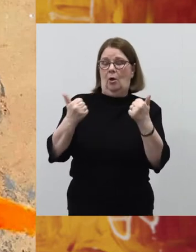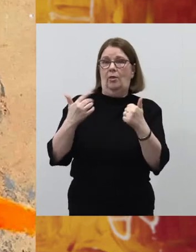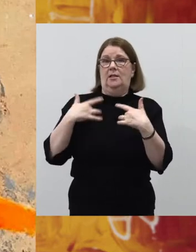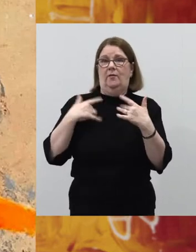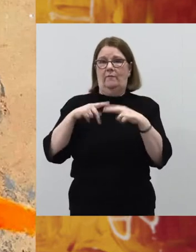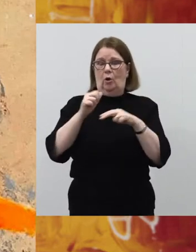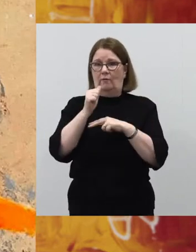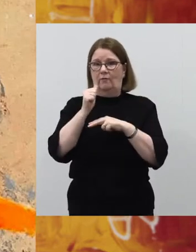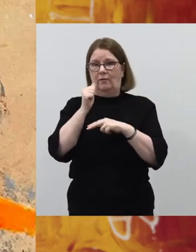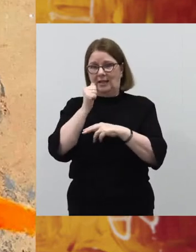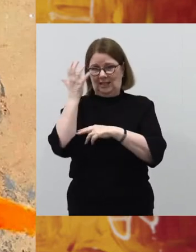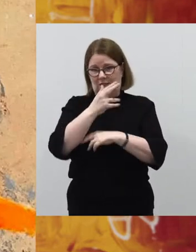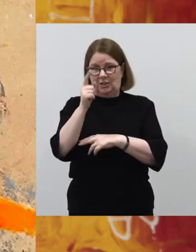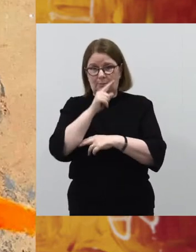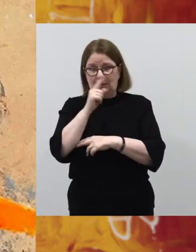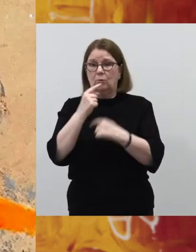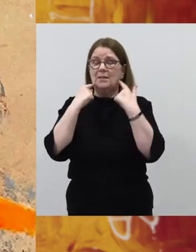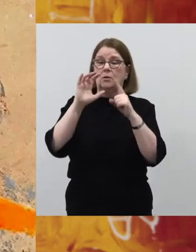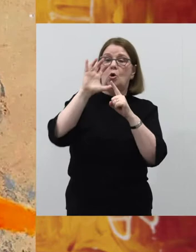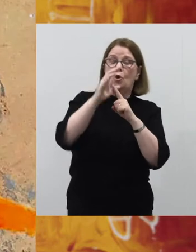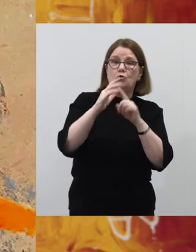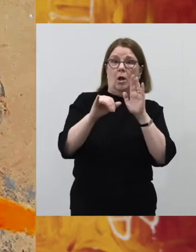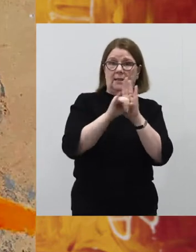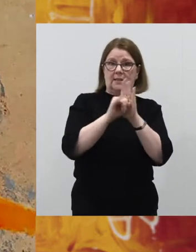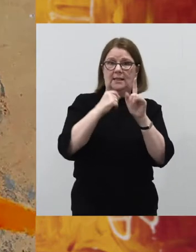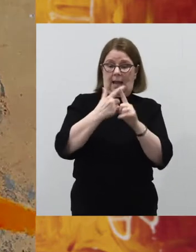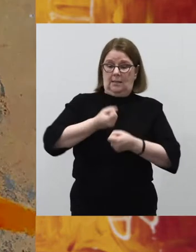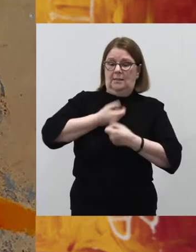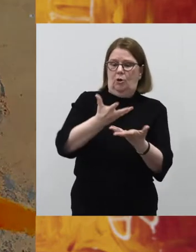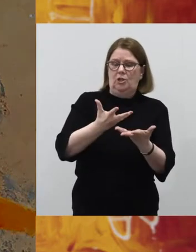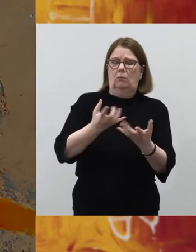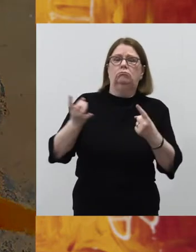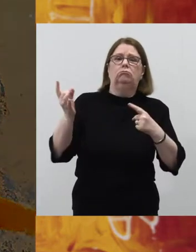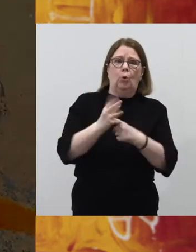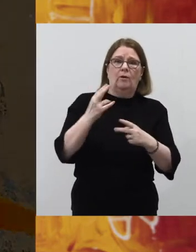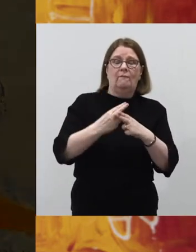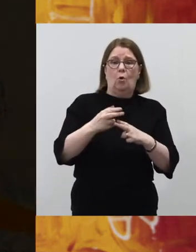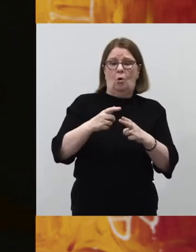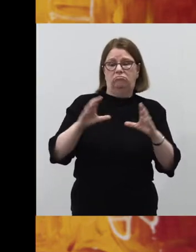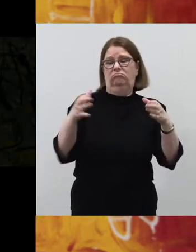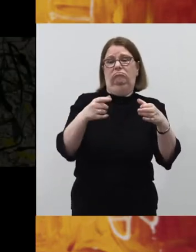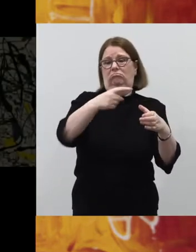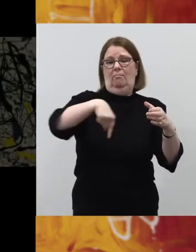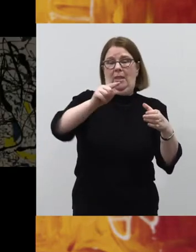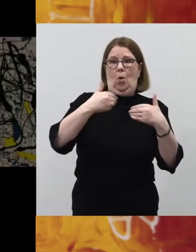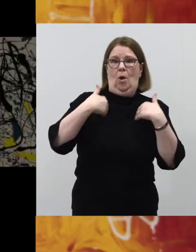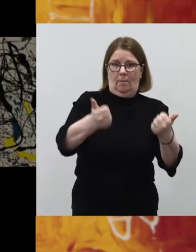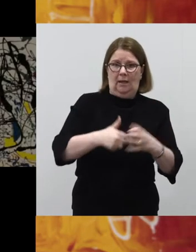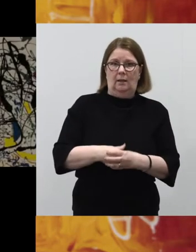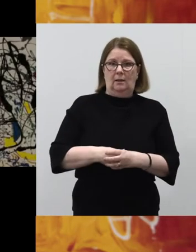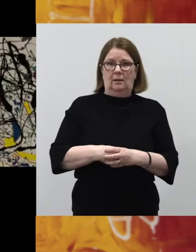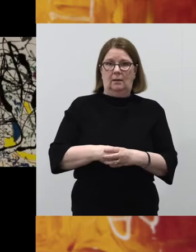in our primary schools. An extremely important aspect of practicing the visual arts is the impact it has